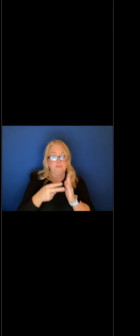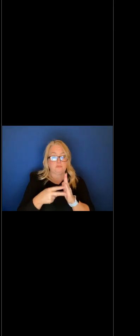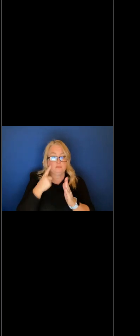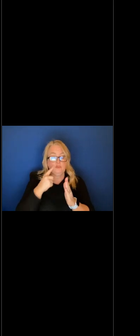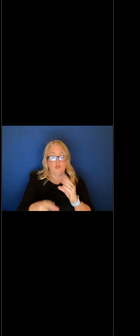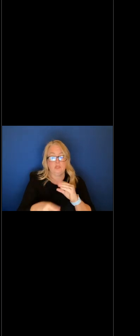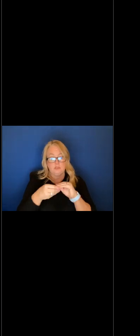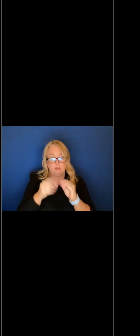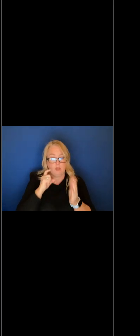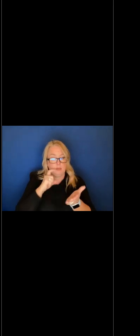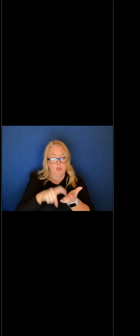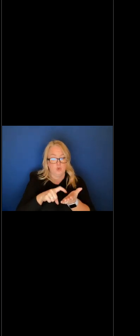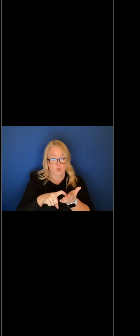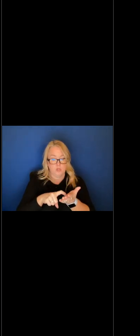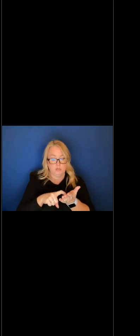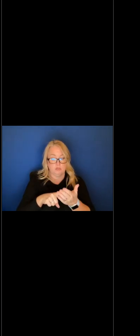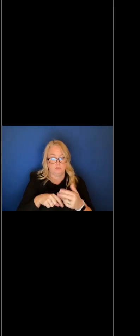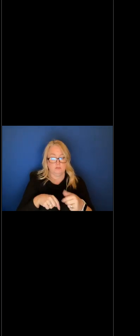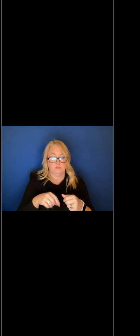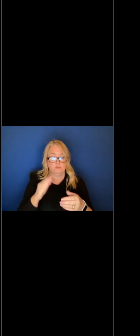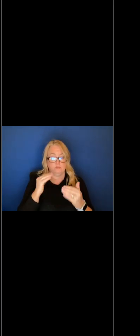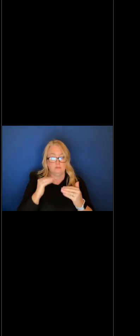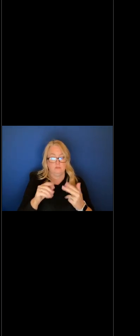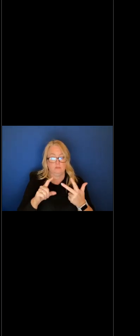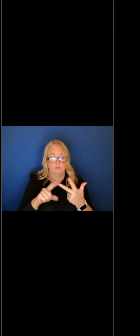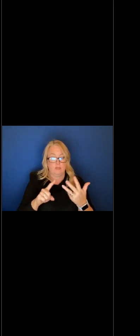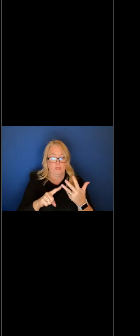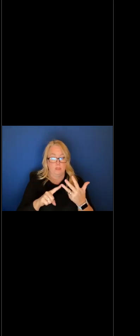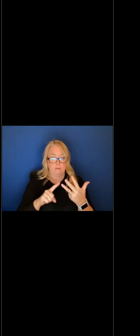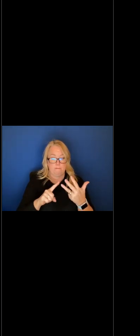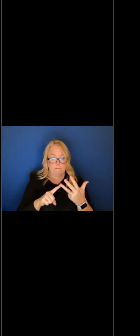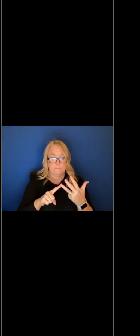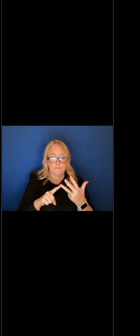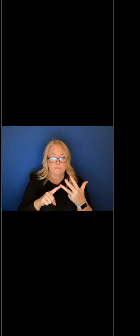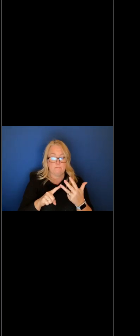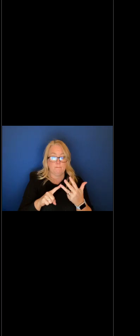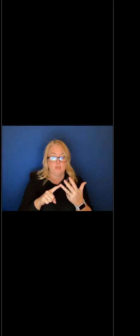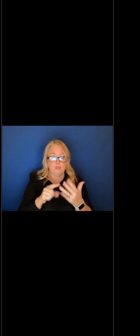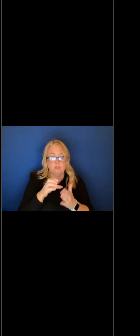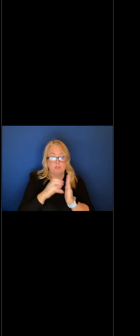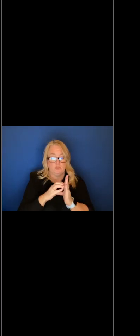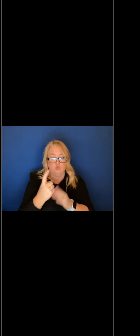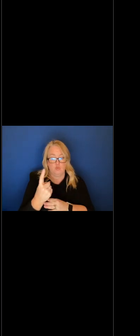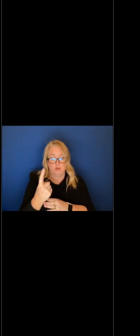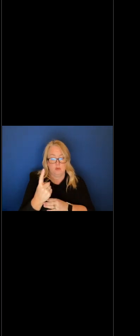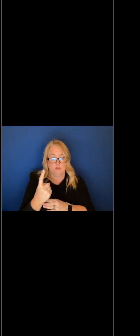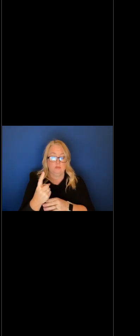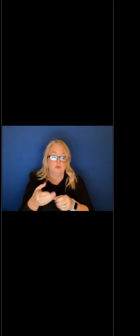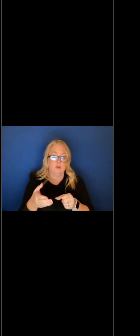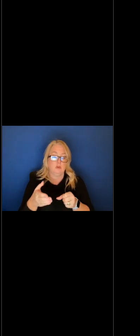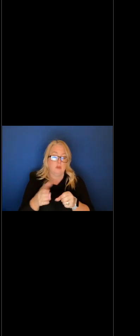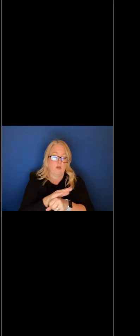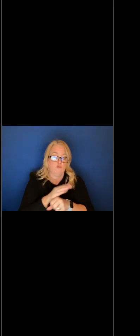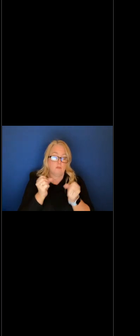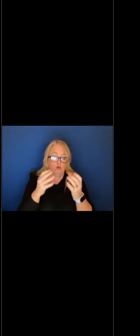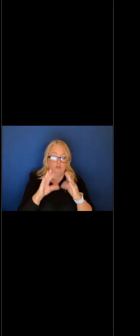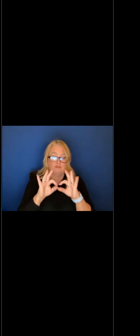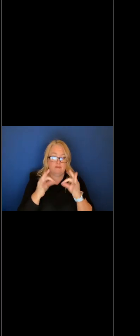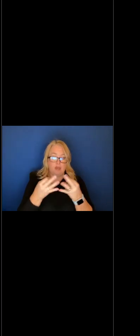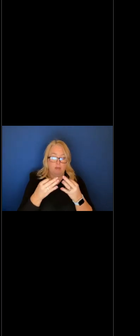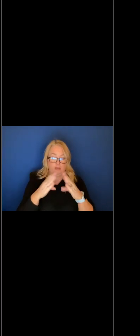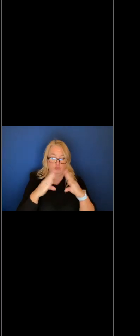the purpose of the supplement notice. Topic 4, Section 1, covered